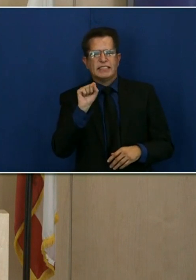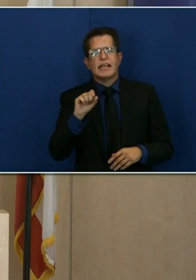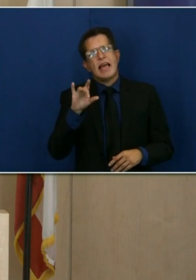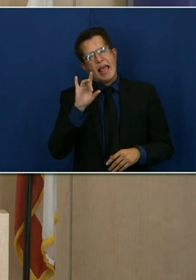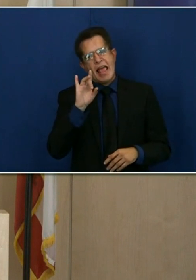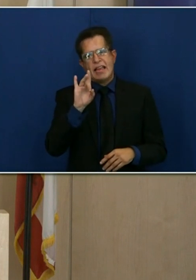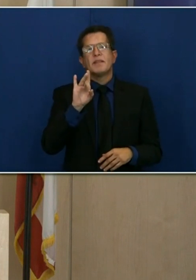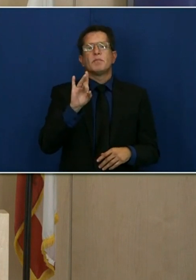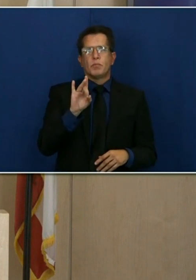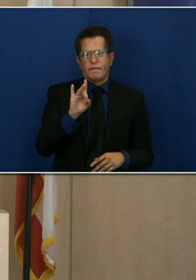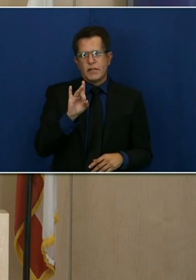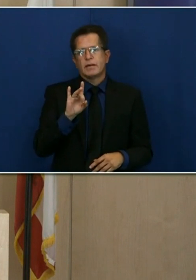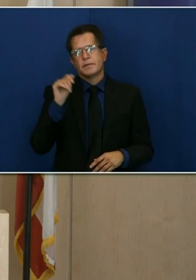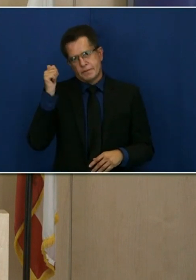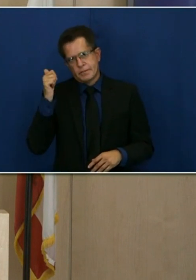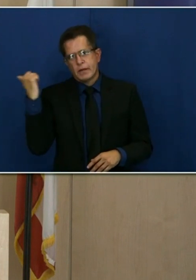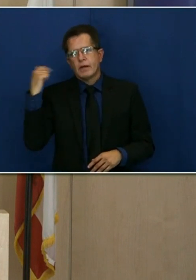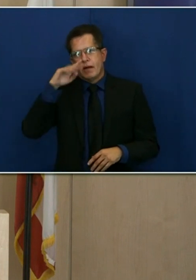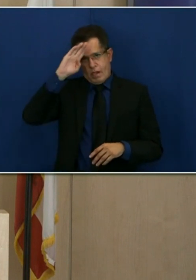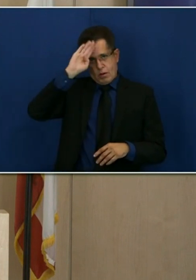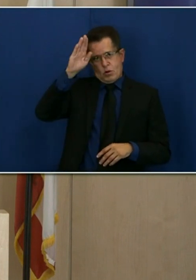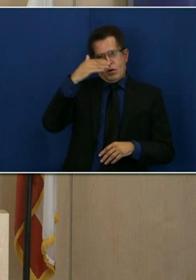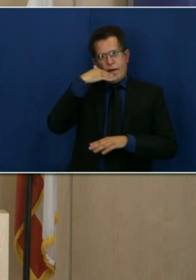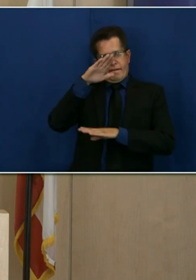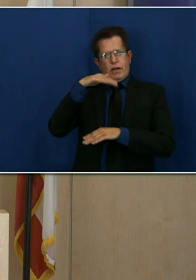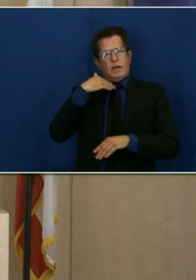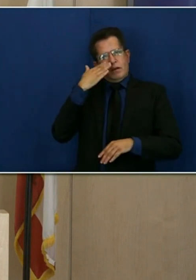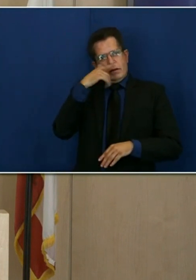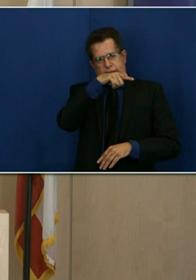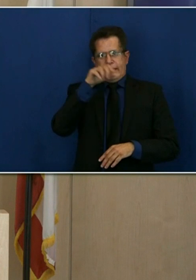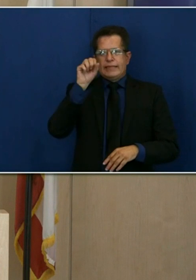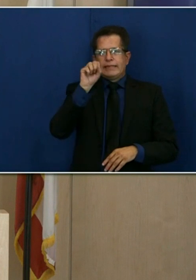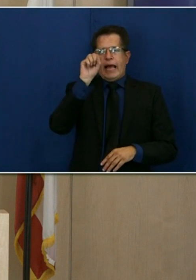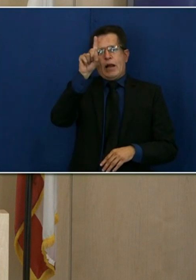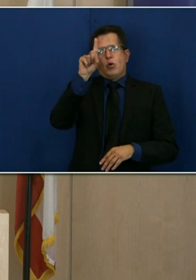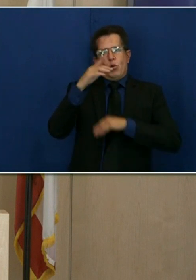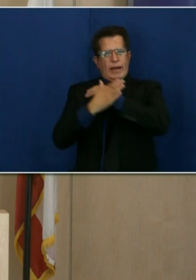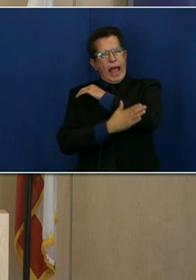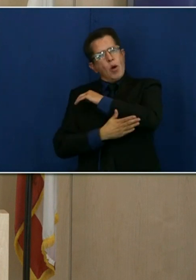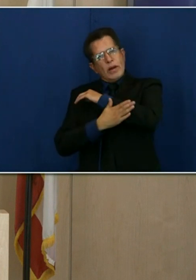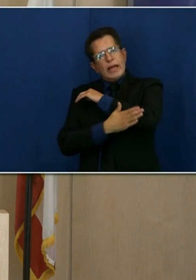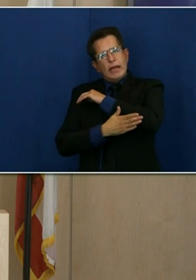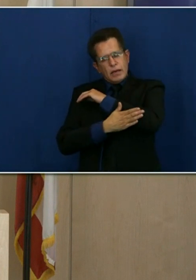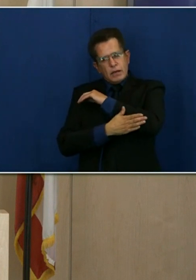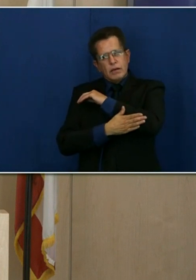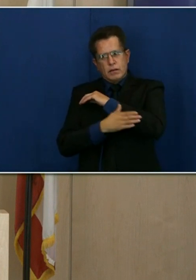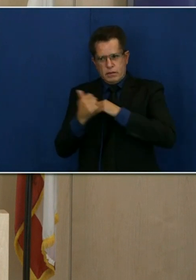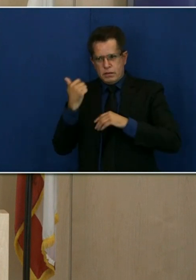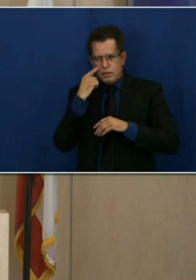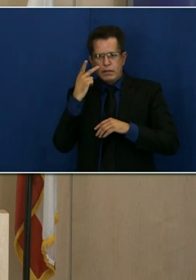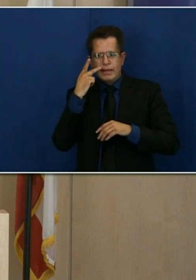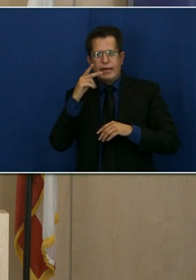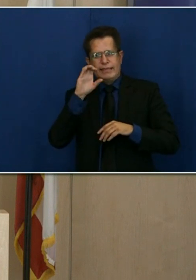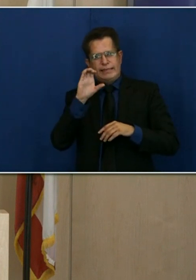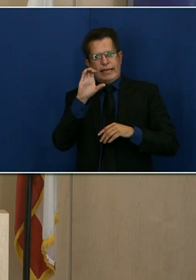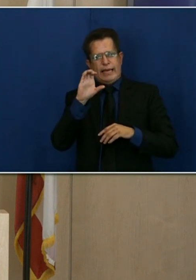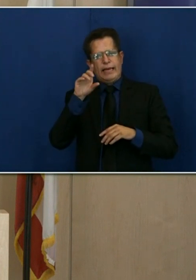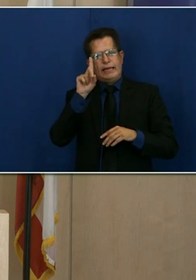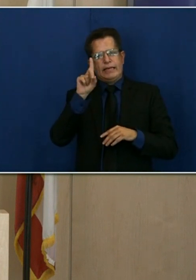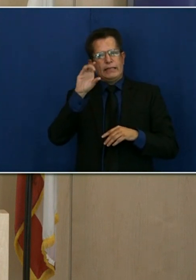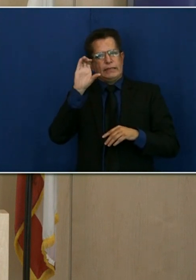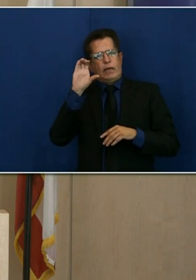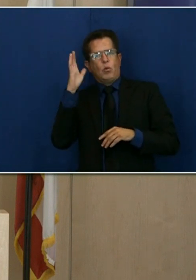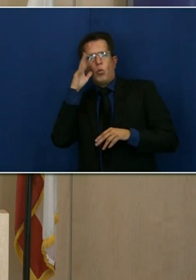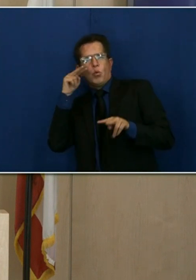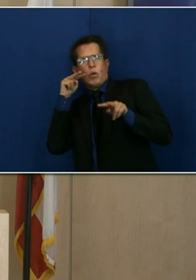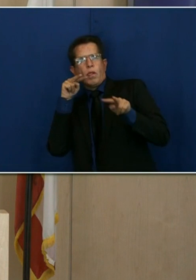Thank you. Good afternoon. I saw that San Diego County is adjudicating some of the data that CDPH is looking at. Could you tell us